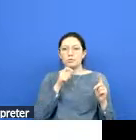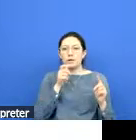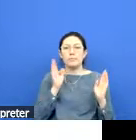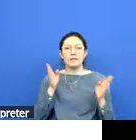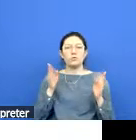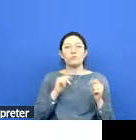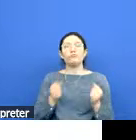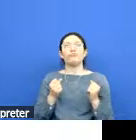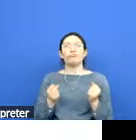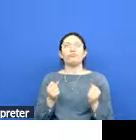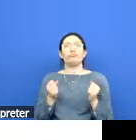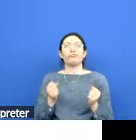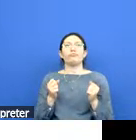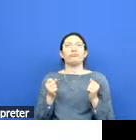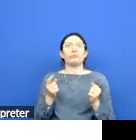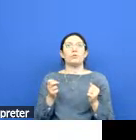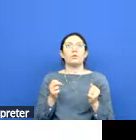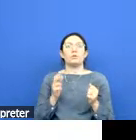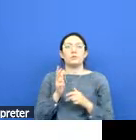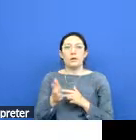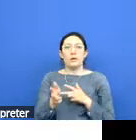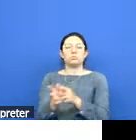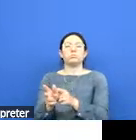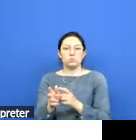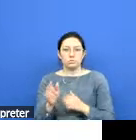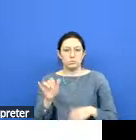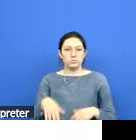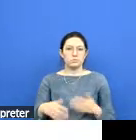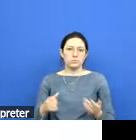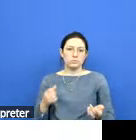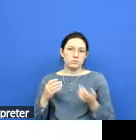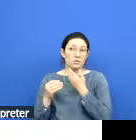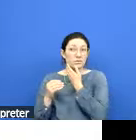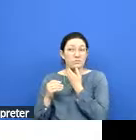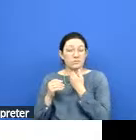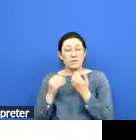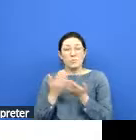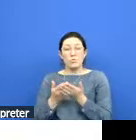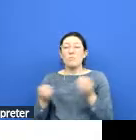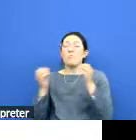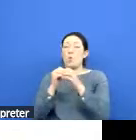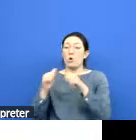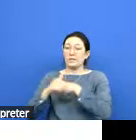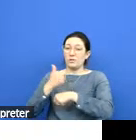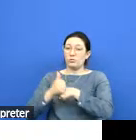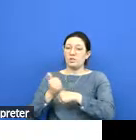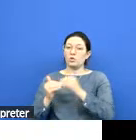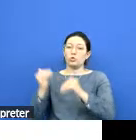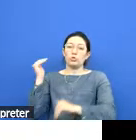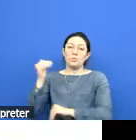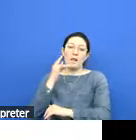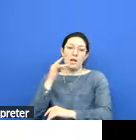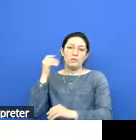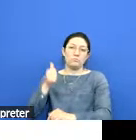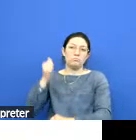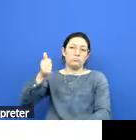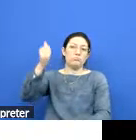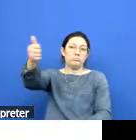driving. Somebody stops in front of them and they rear end them. They've actually found it's more dangerous if I put in a light where it's not